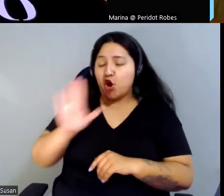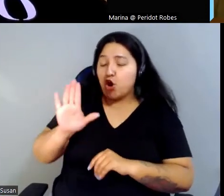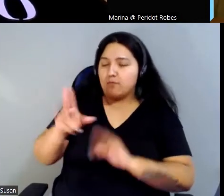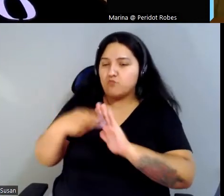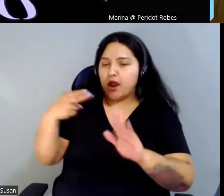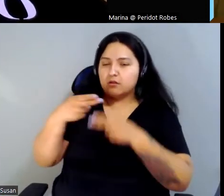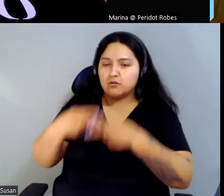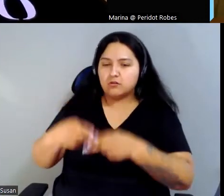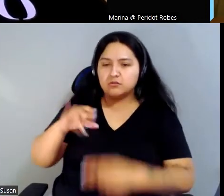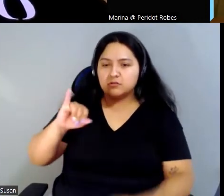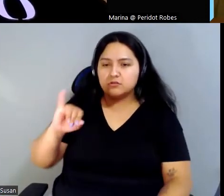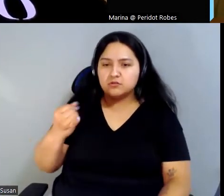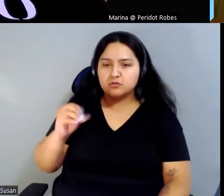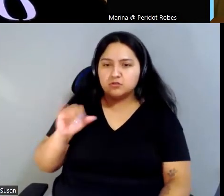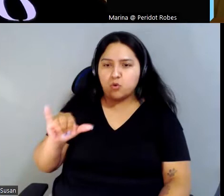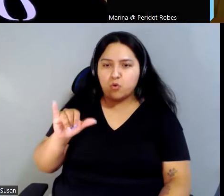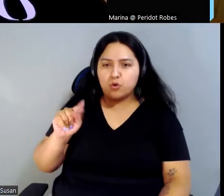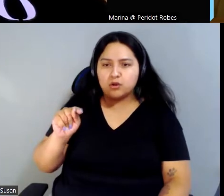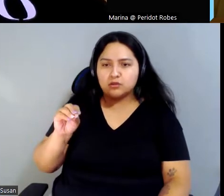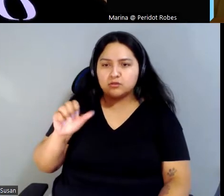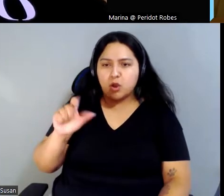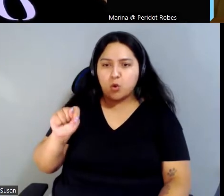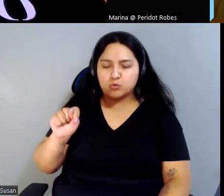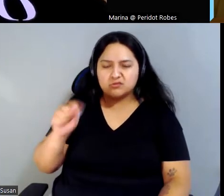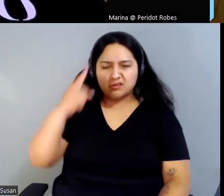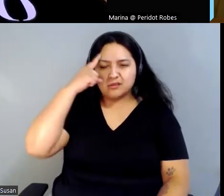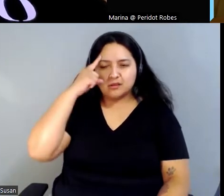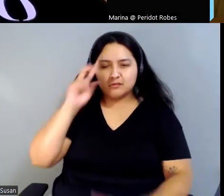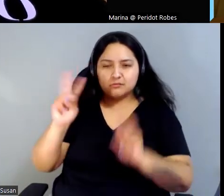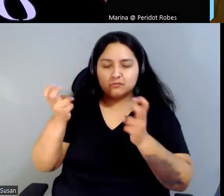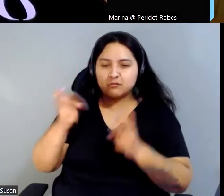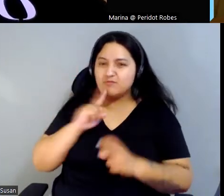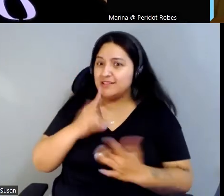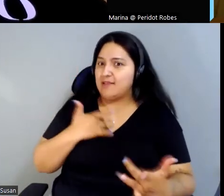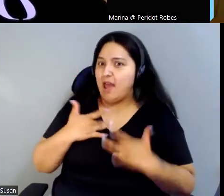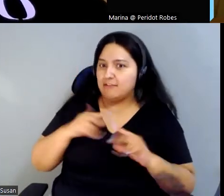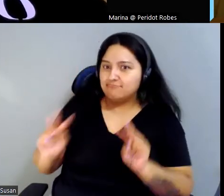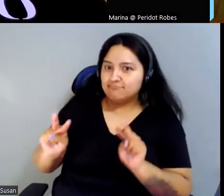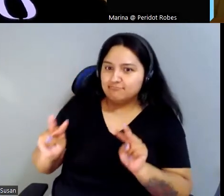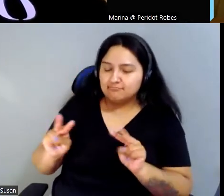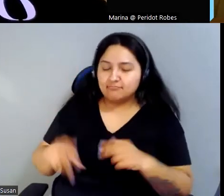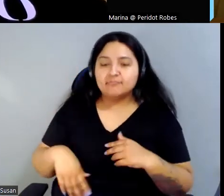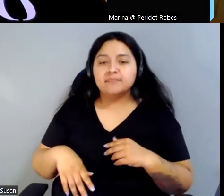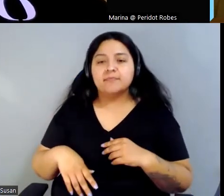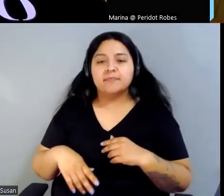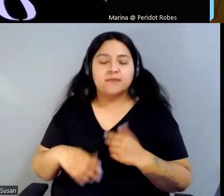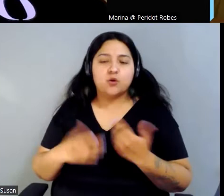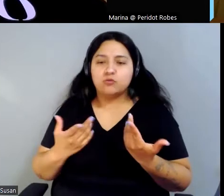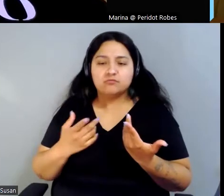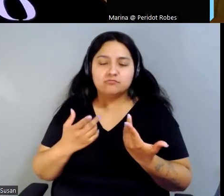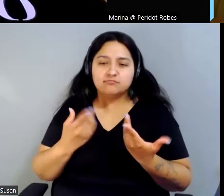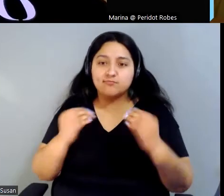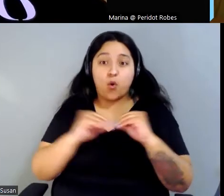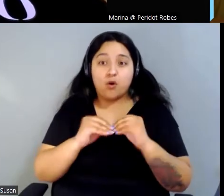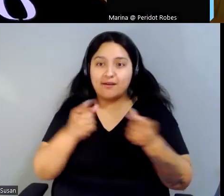And I'm so excited about this. And I just see it more and more. It's just like people that you see in you know, the